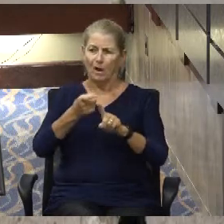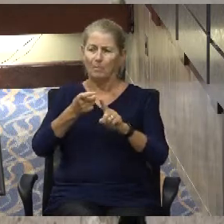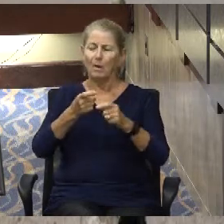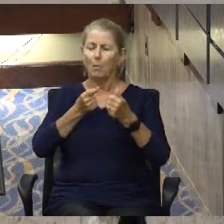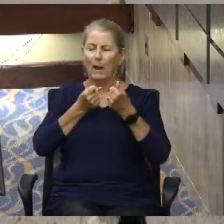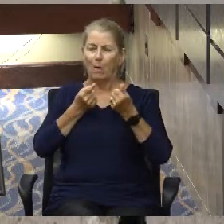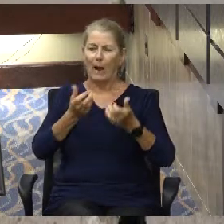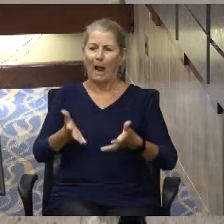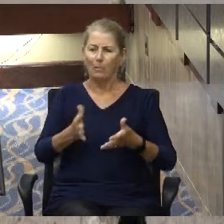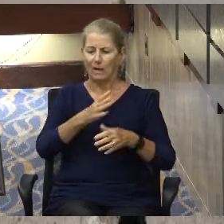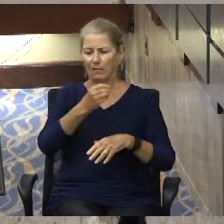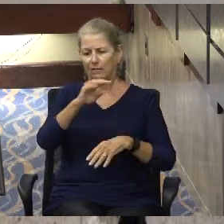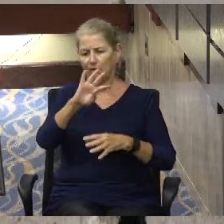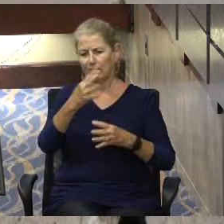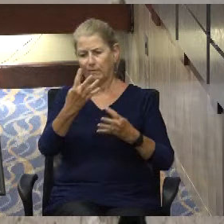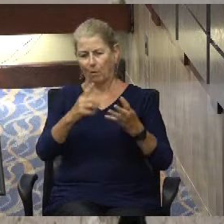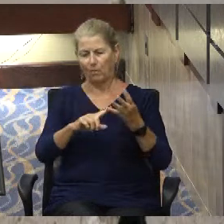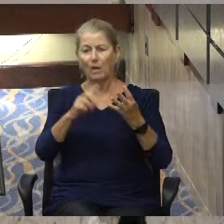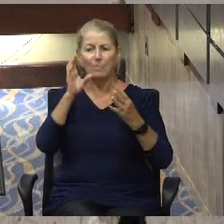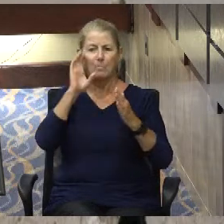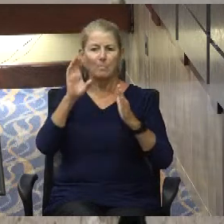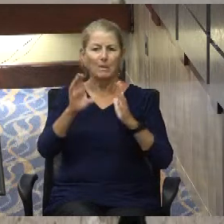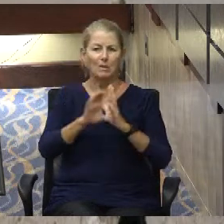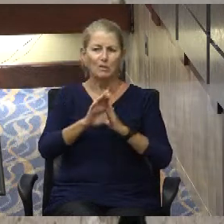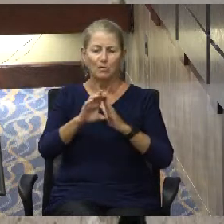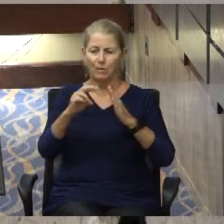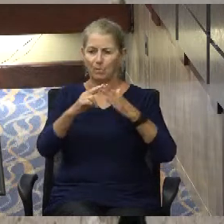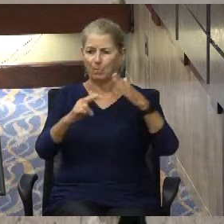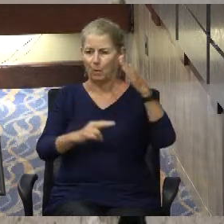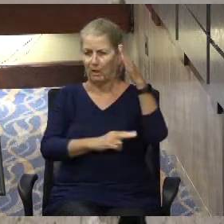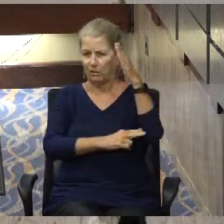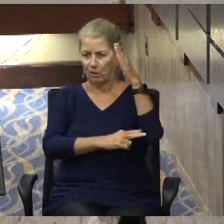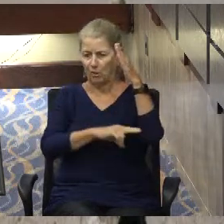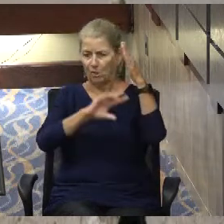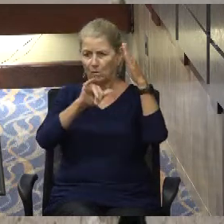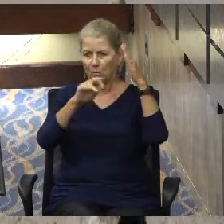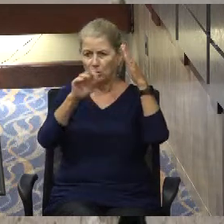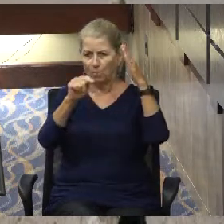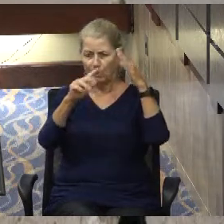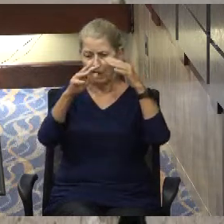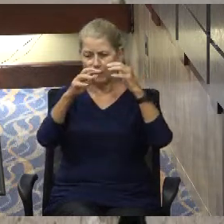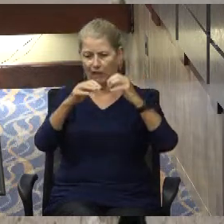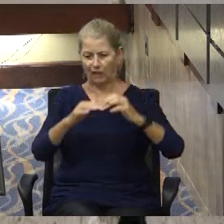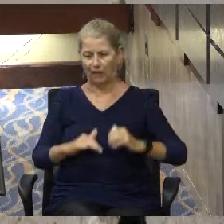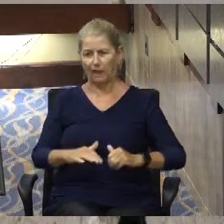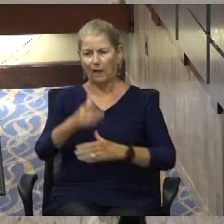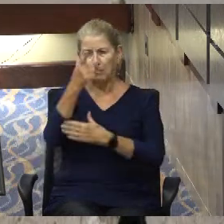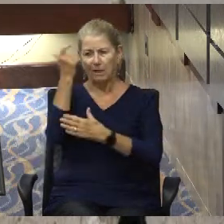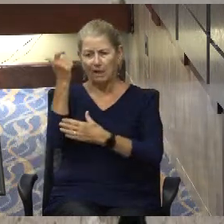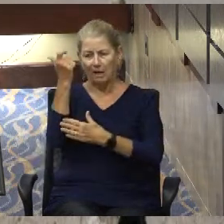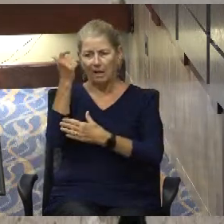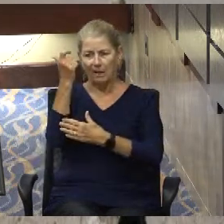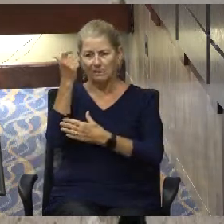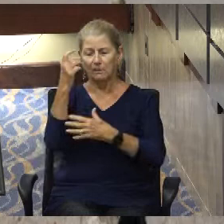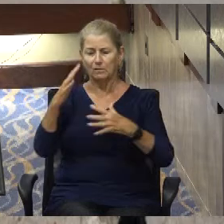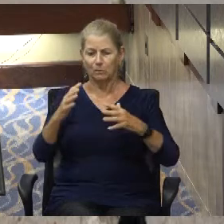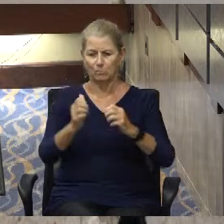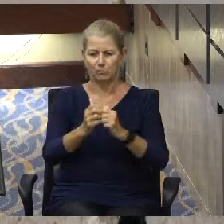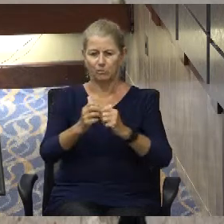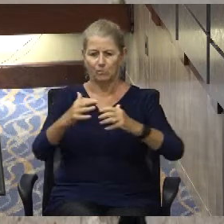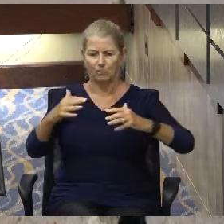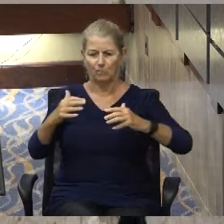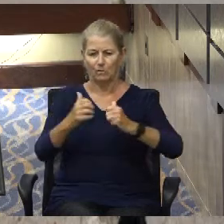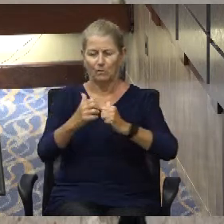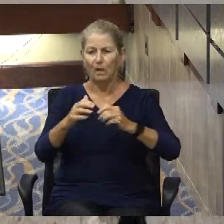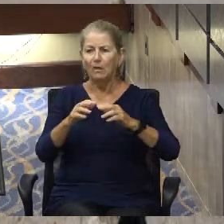fourth picture is the bridge joint that was deteriorating from the movement of the bridge, expanding and contracting, missing